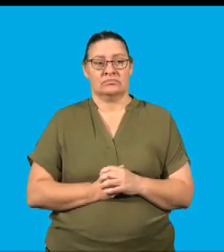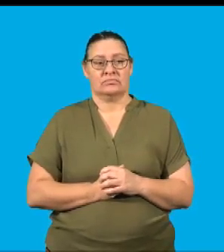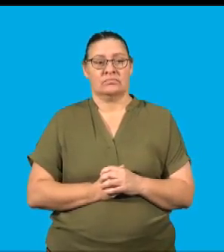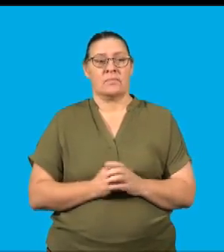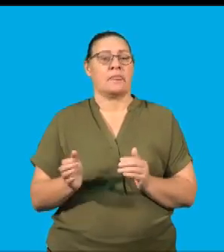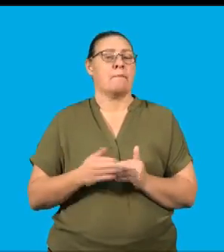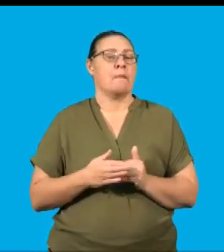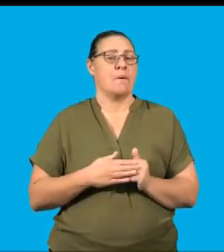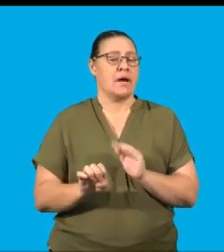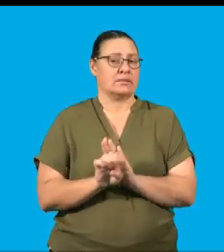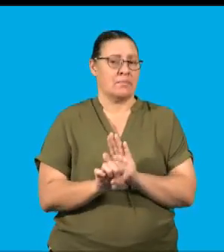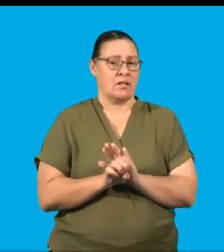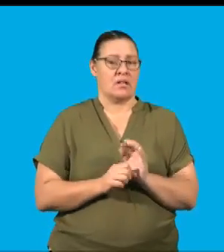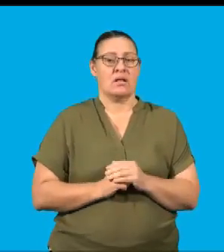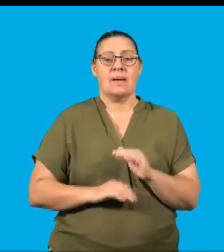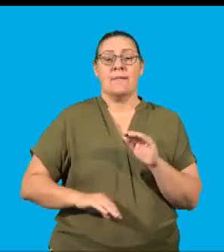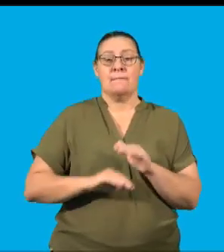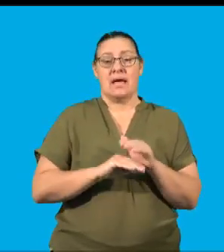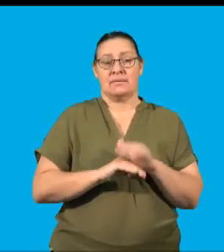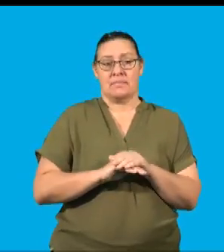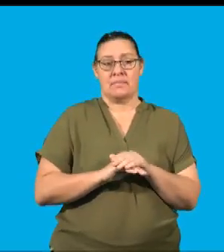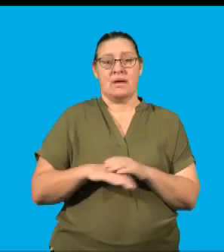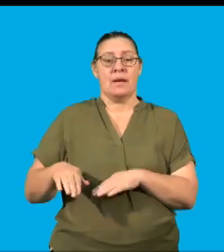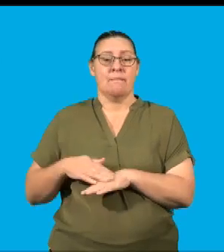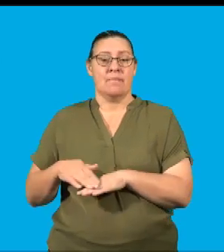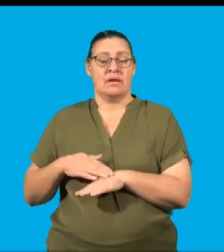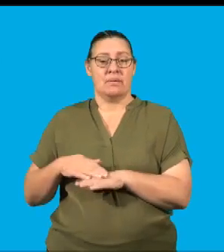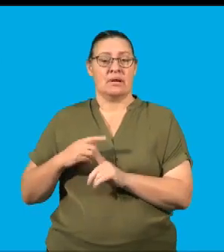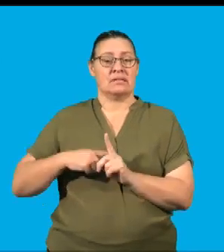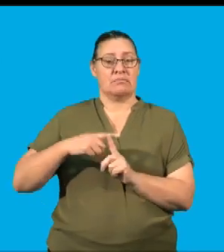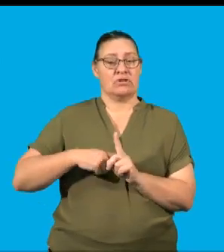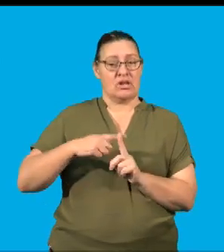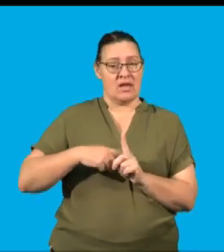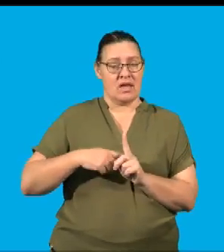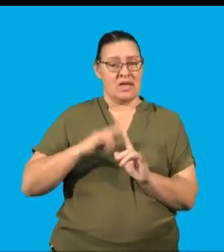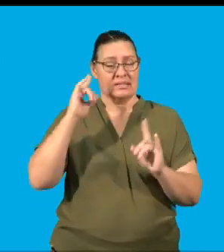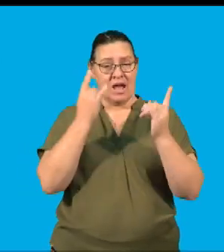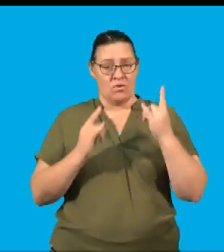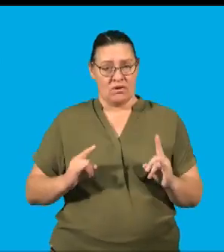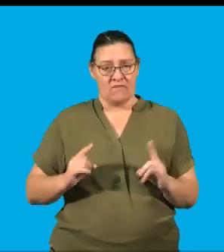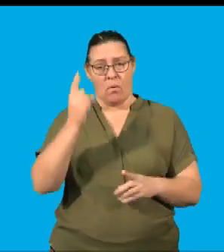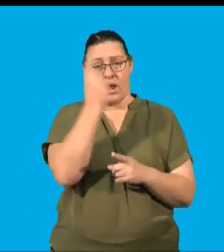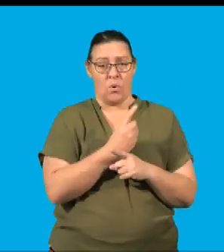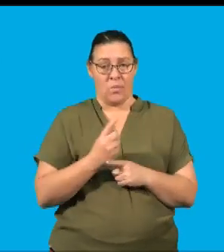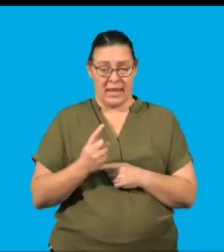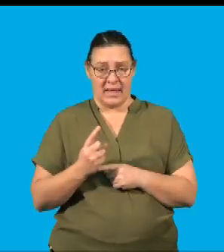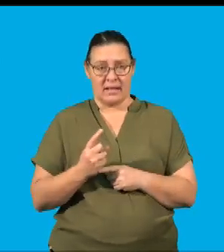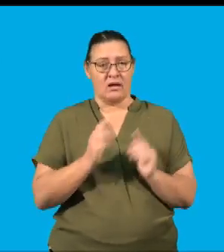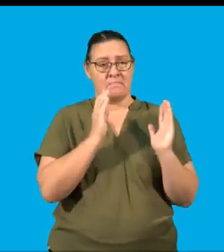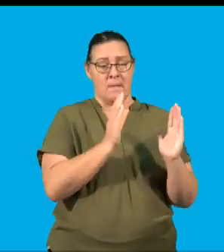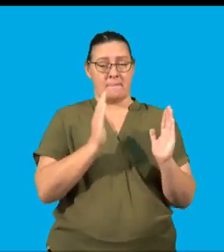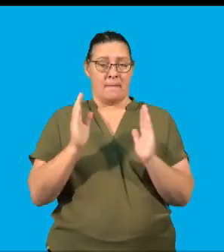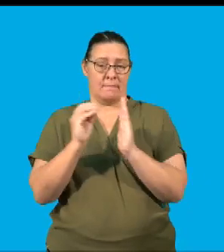Another example, the maximum and minimum temperatures of a town for a week are